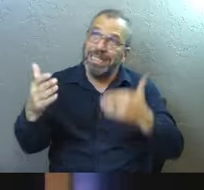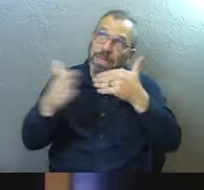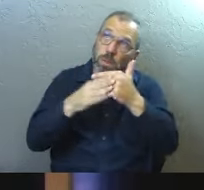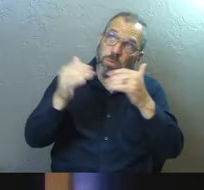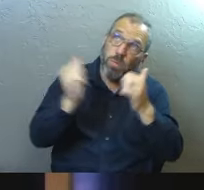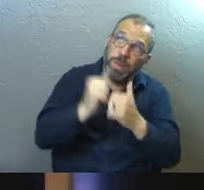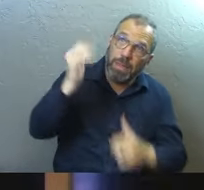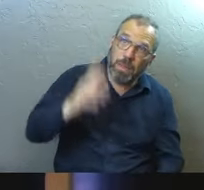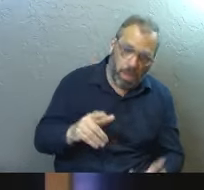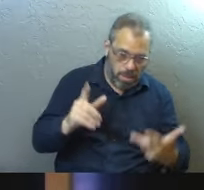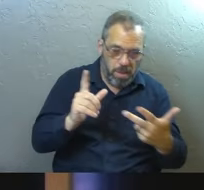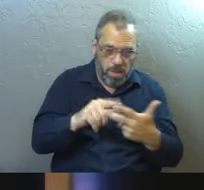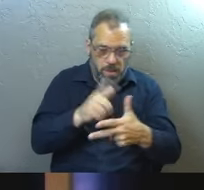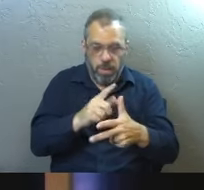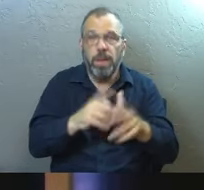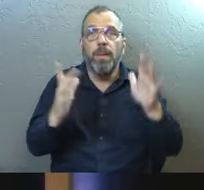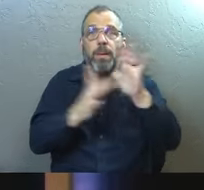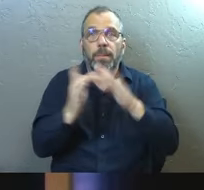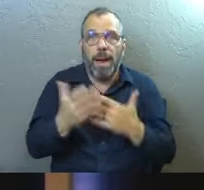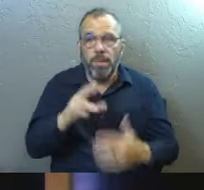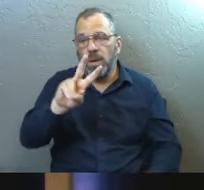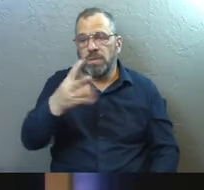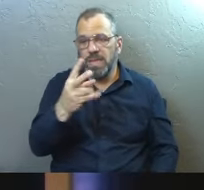with God. Number three, scripture. So